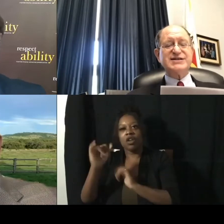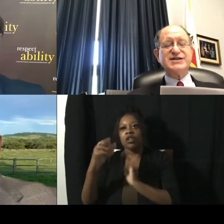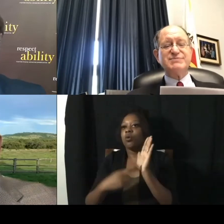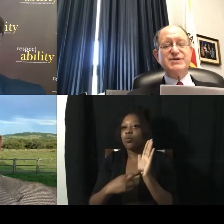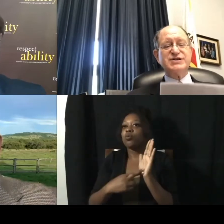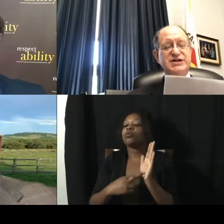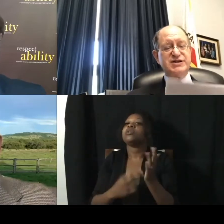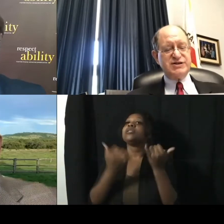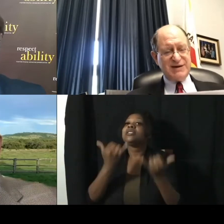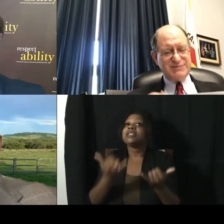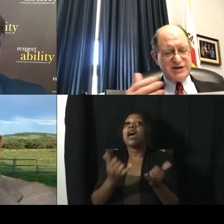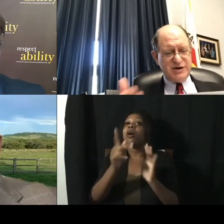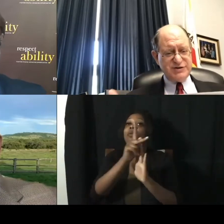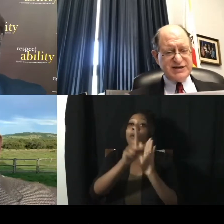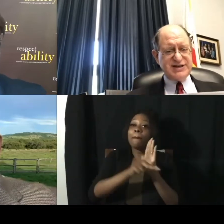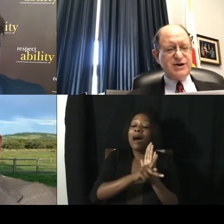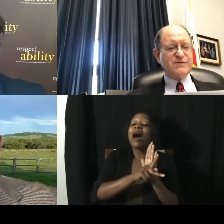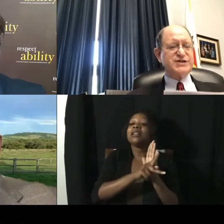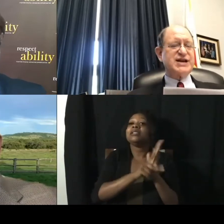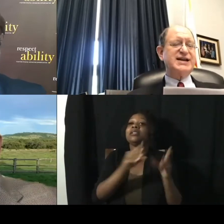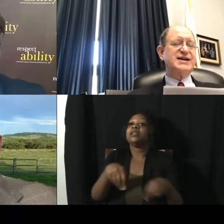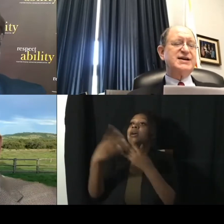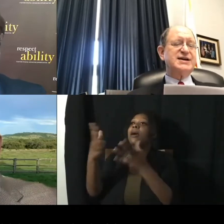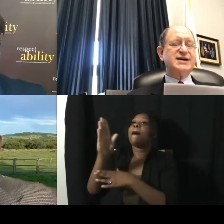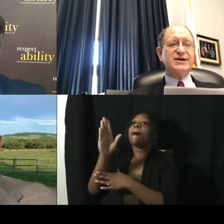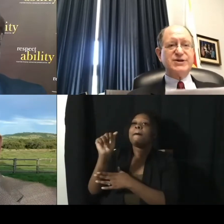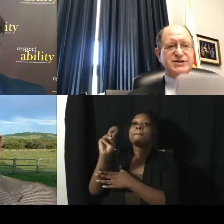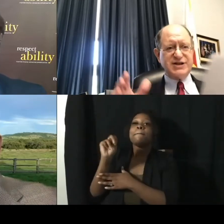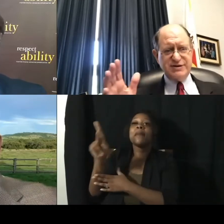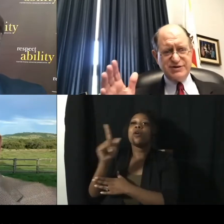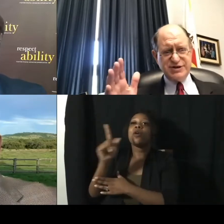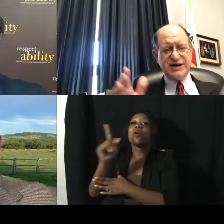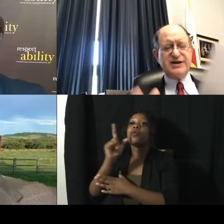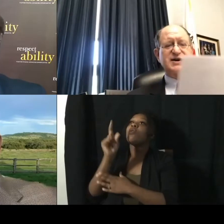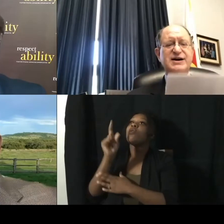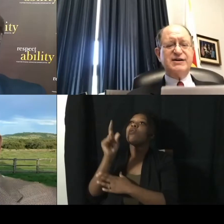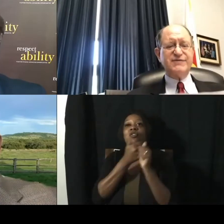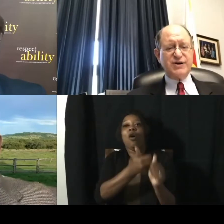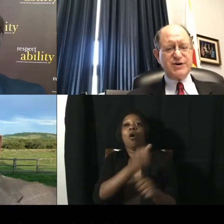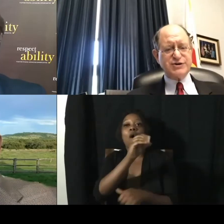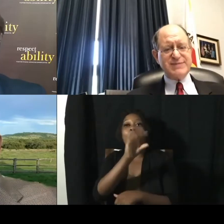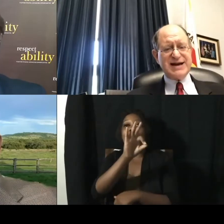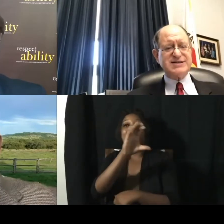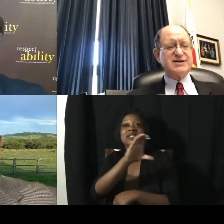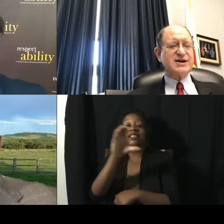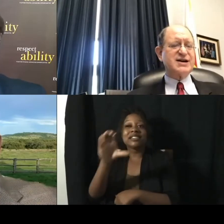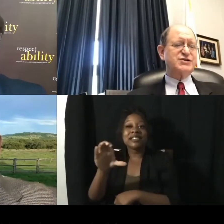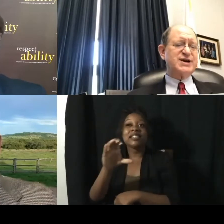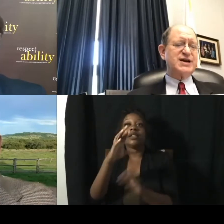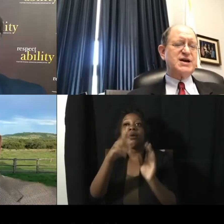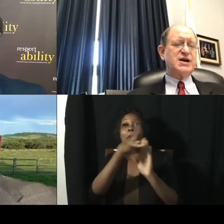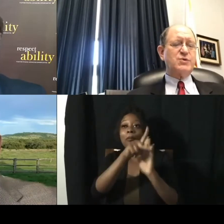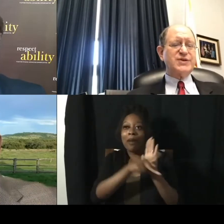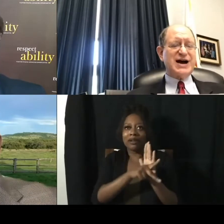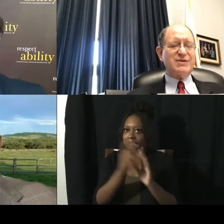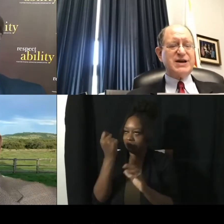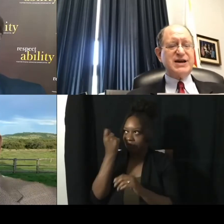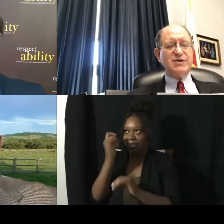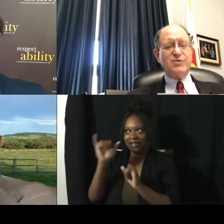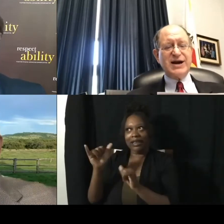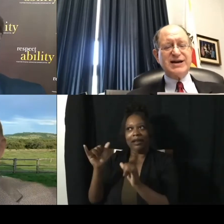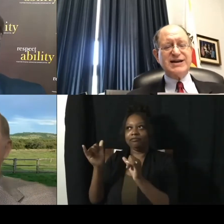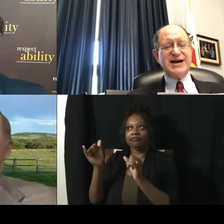banks subject to OCC oversight, which is a huge chunk of the commercial banks in our country, will now